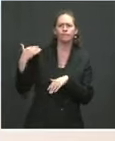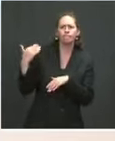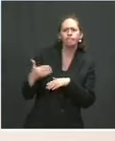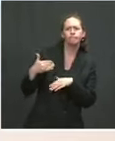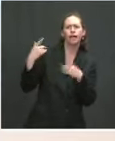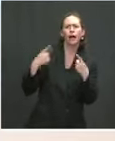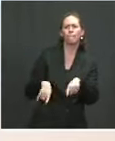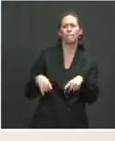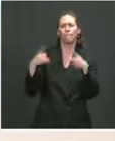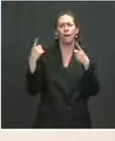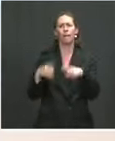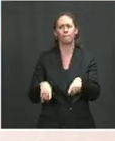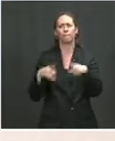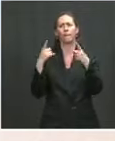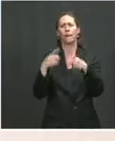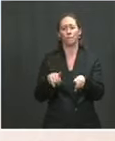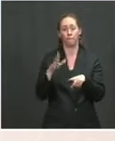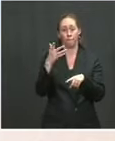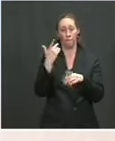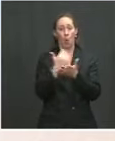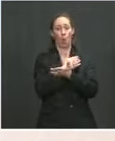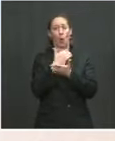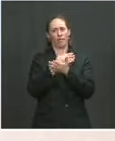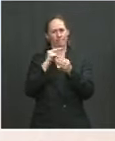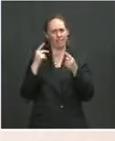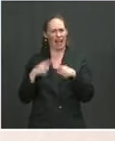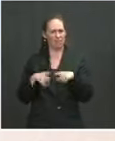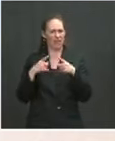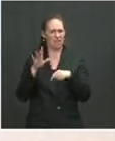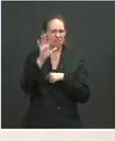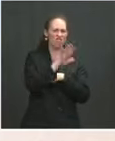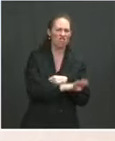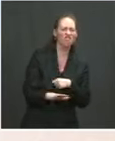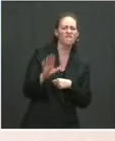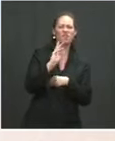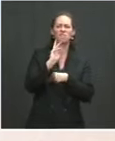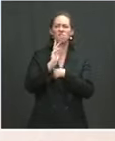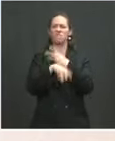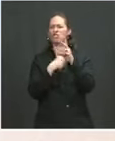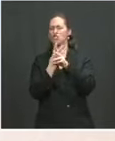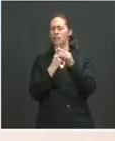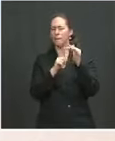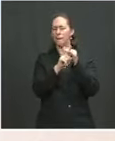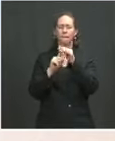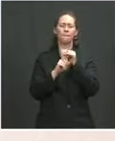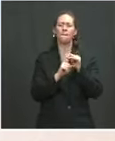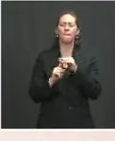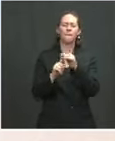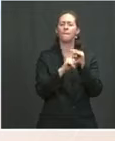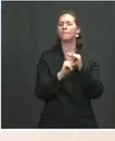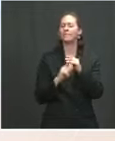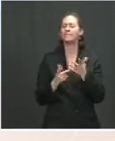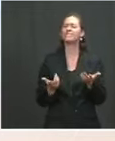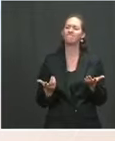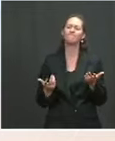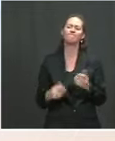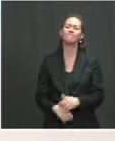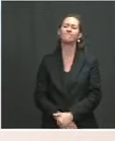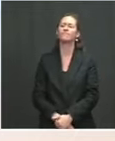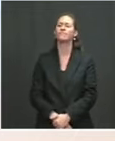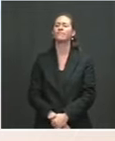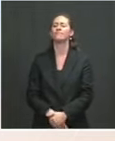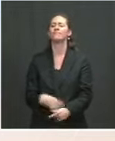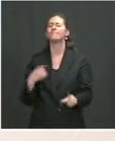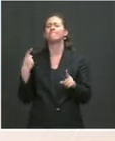it has been increasing rapidly around the world over the last several years. One of the reasons that we have initiated a